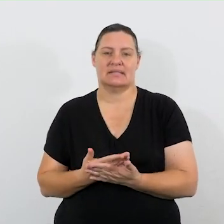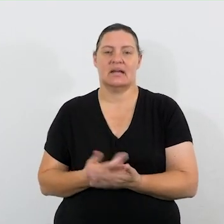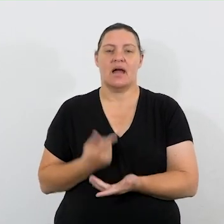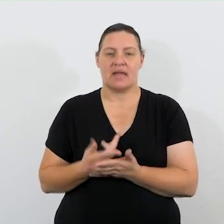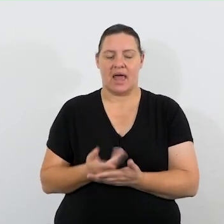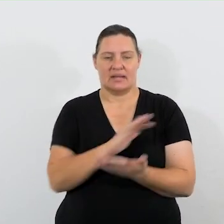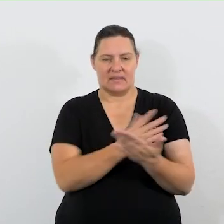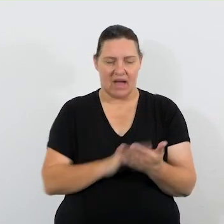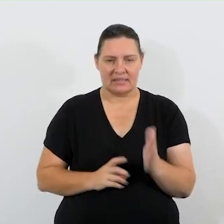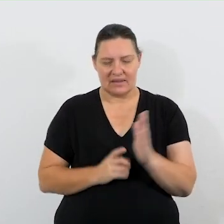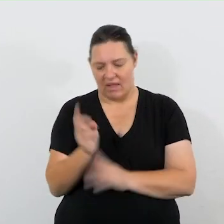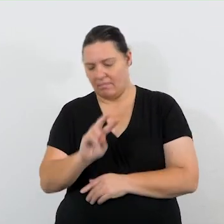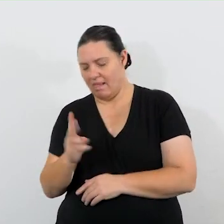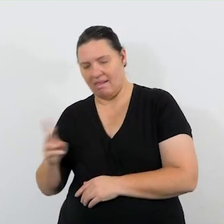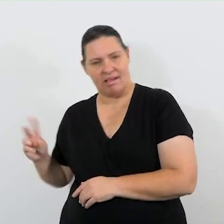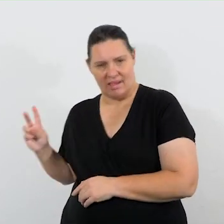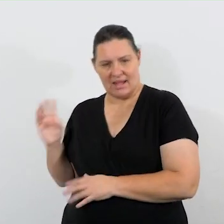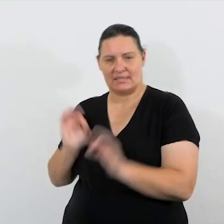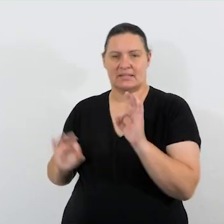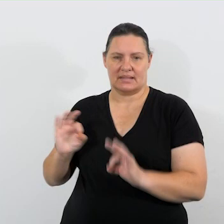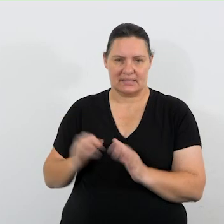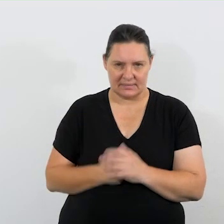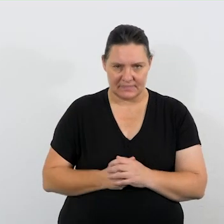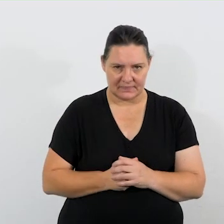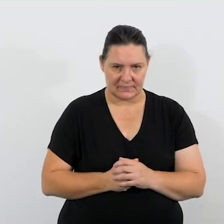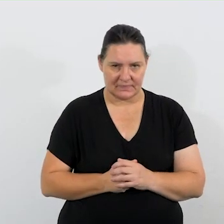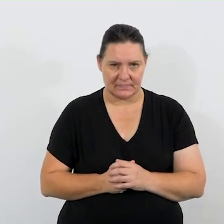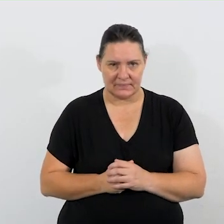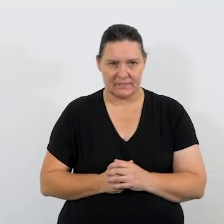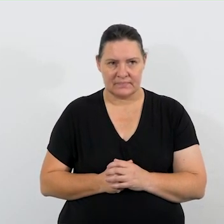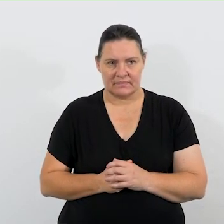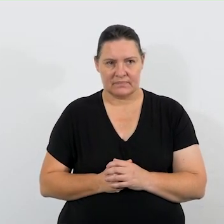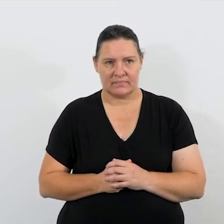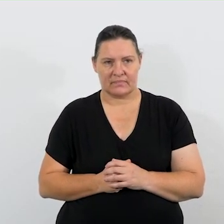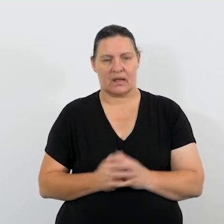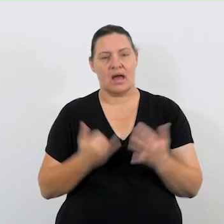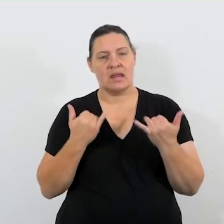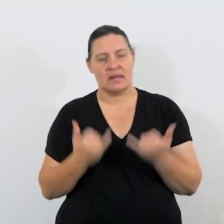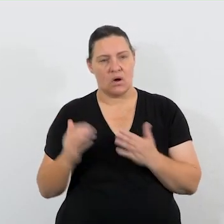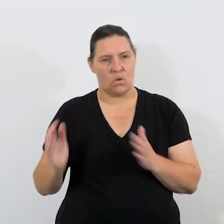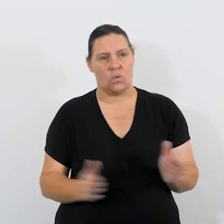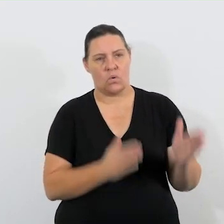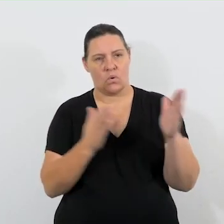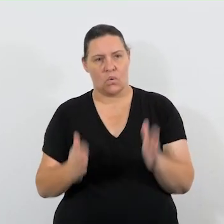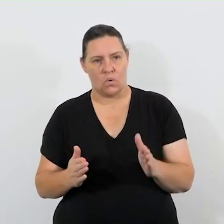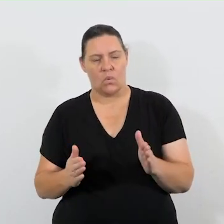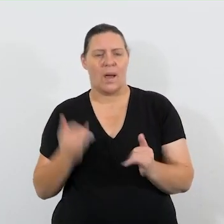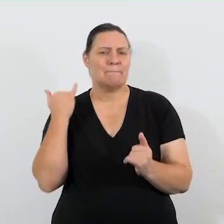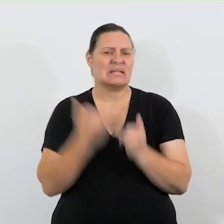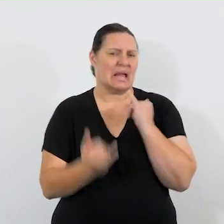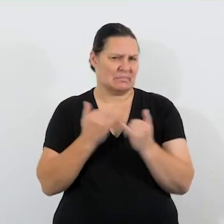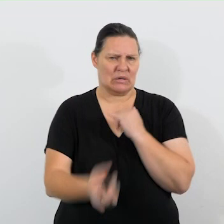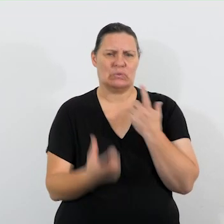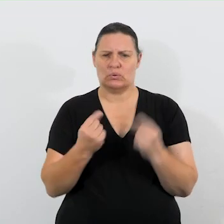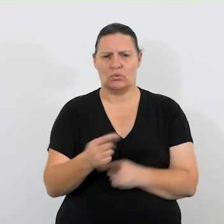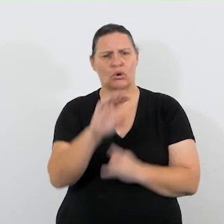ability to divide and develop into many different cell types. Now we are going to move on to the common